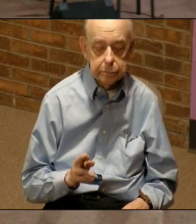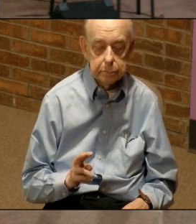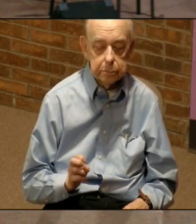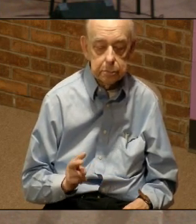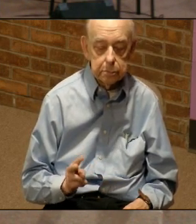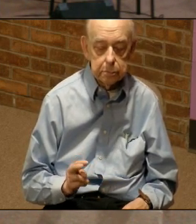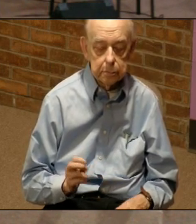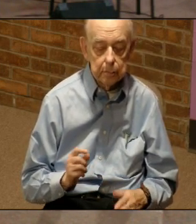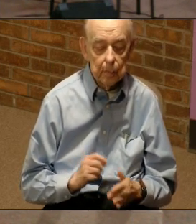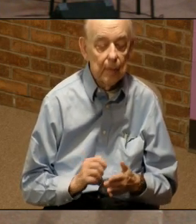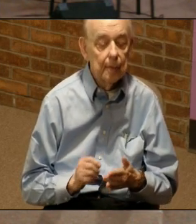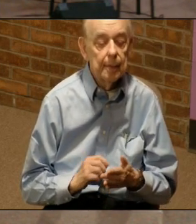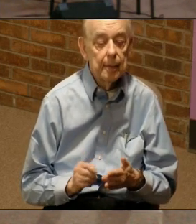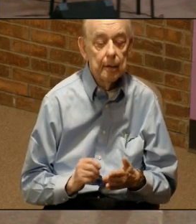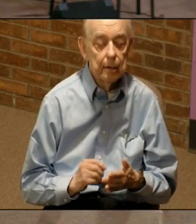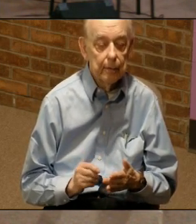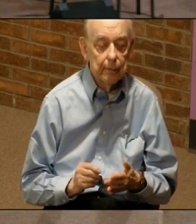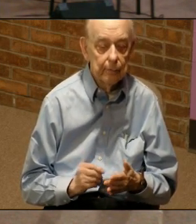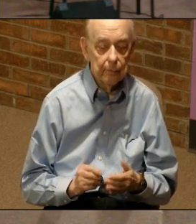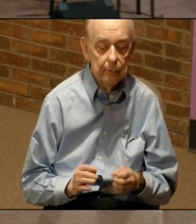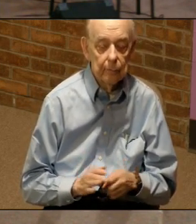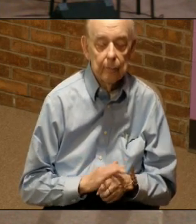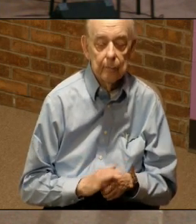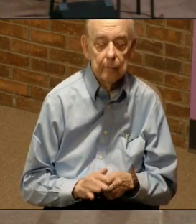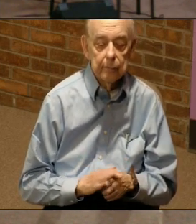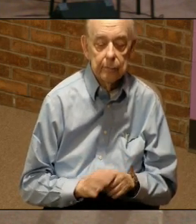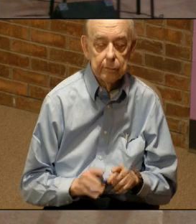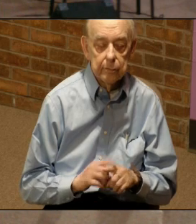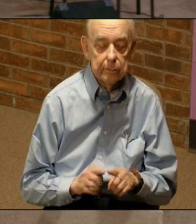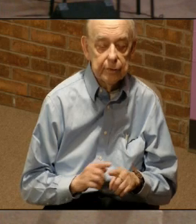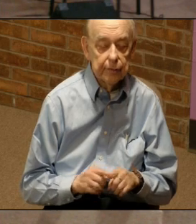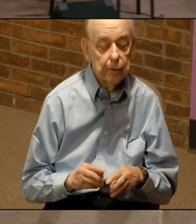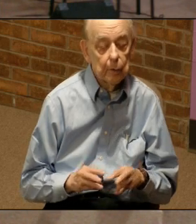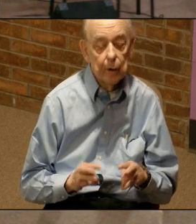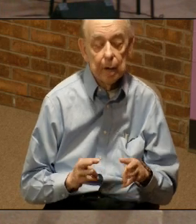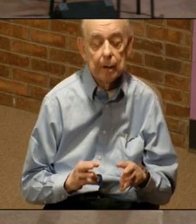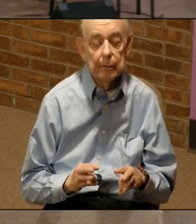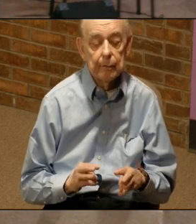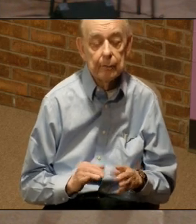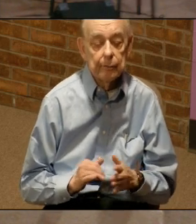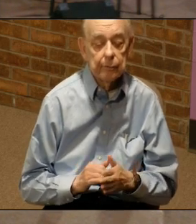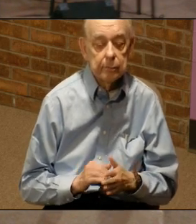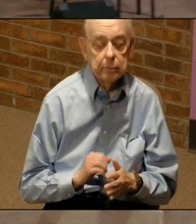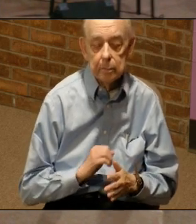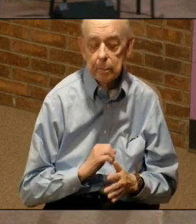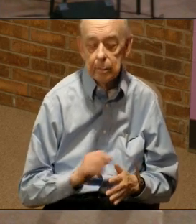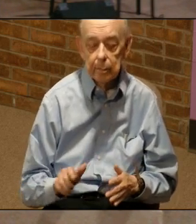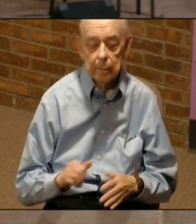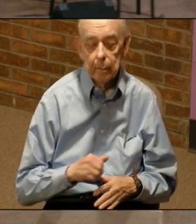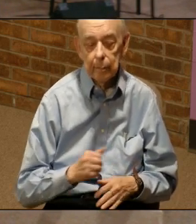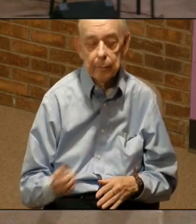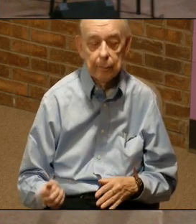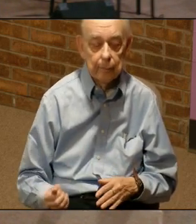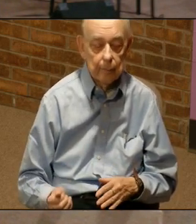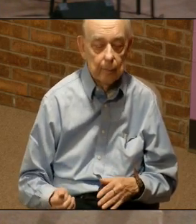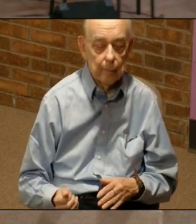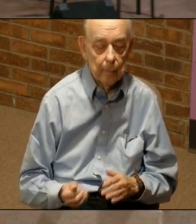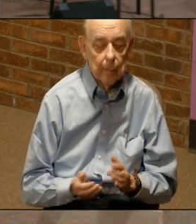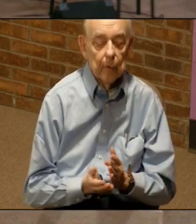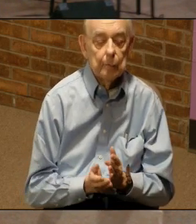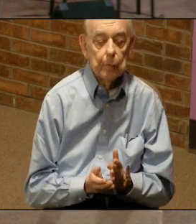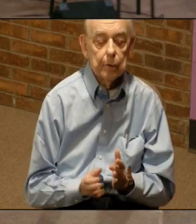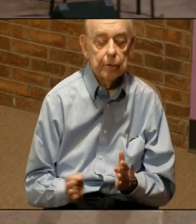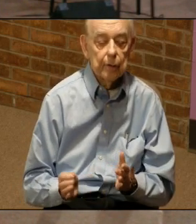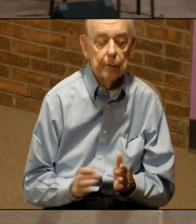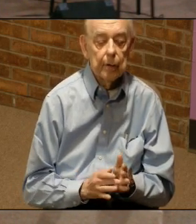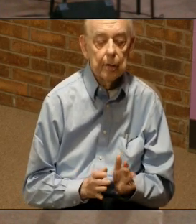Revelation is written in a completely different manner than all of the other books of the